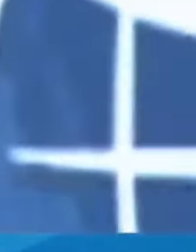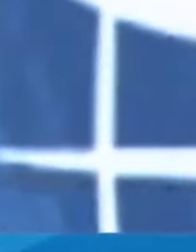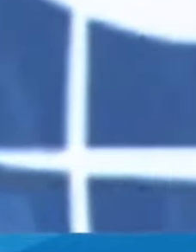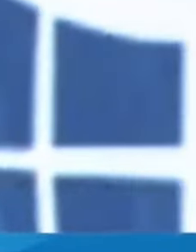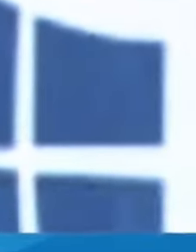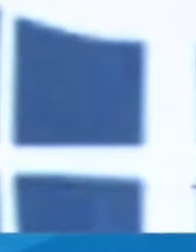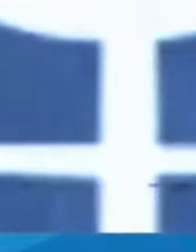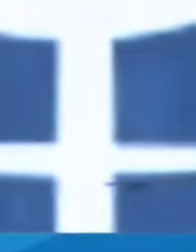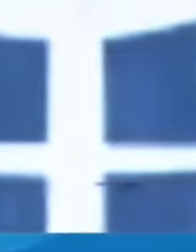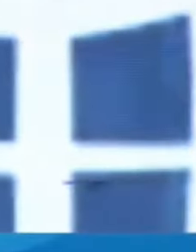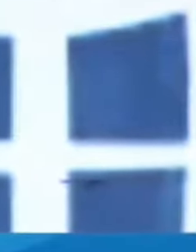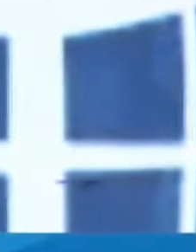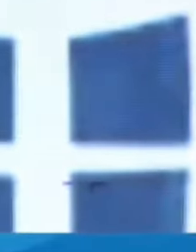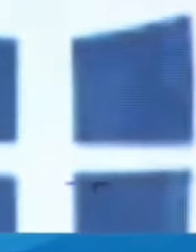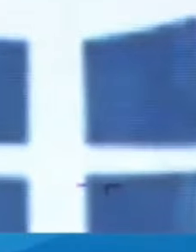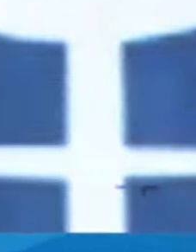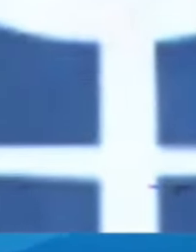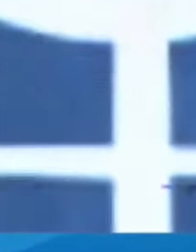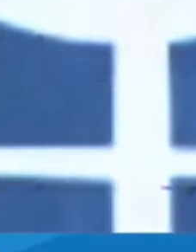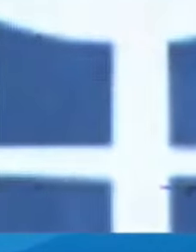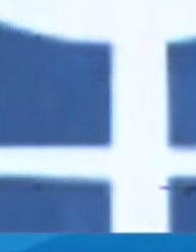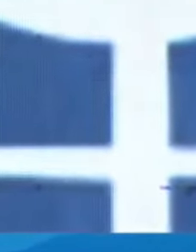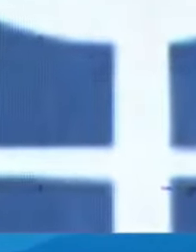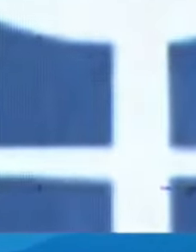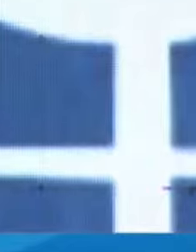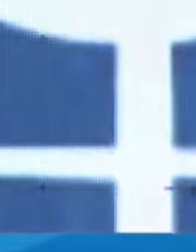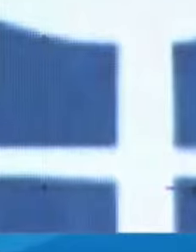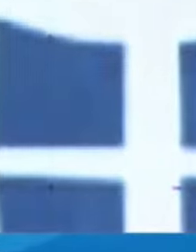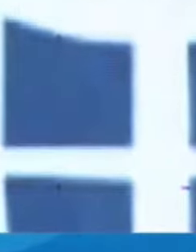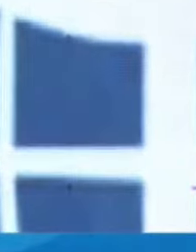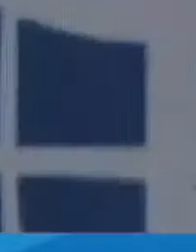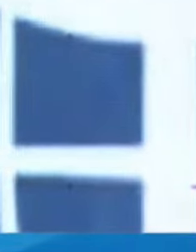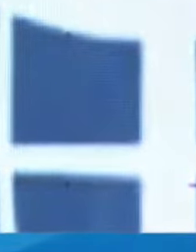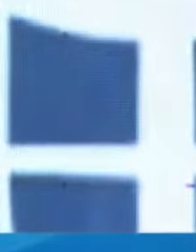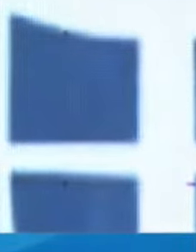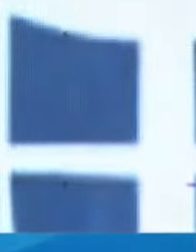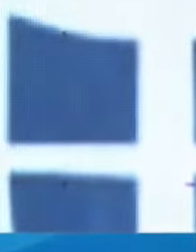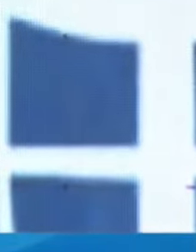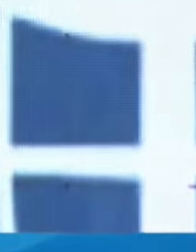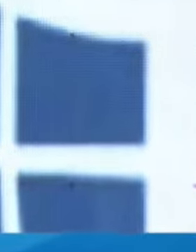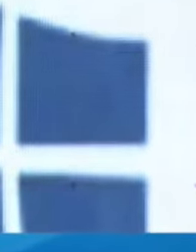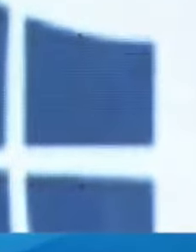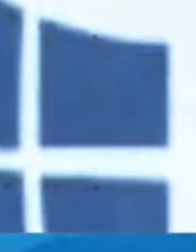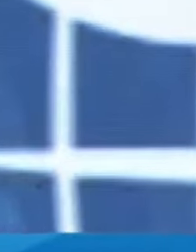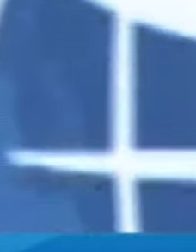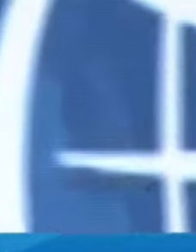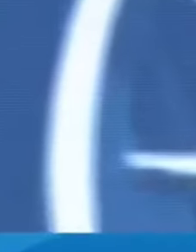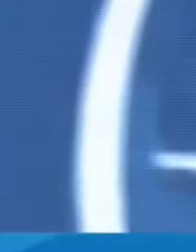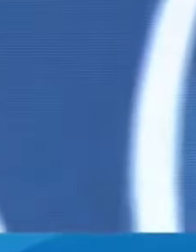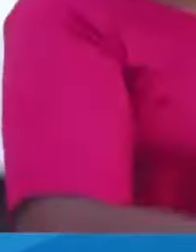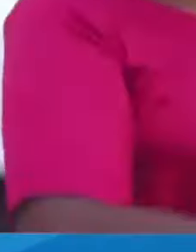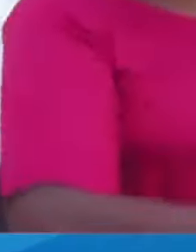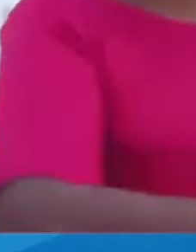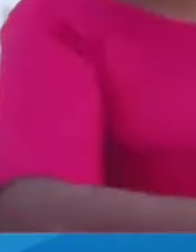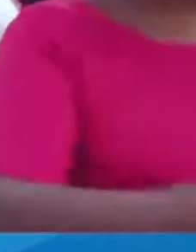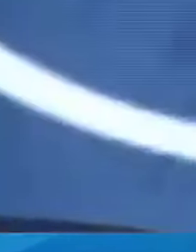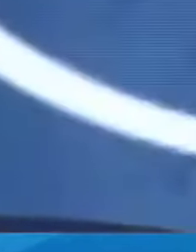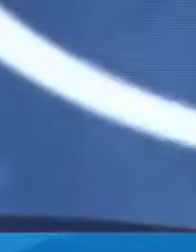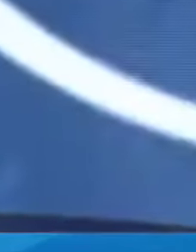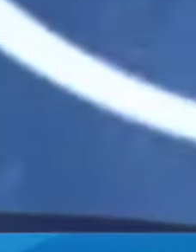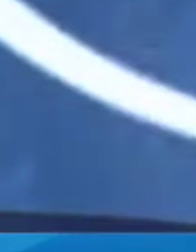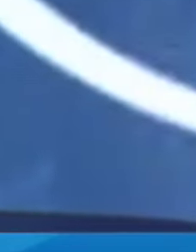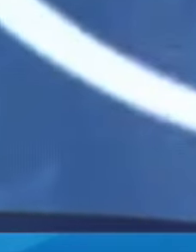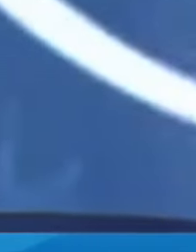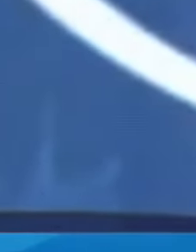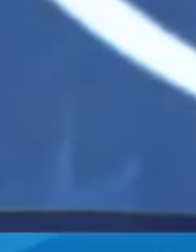oh in all the your name is strong